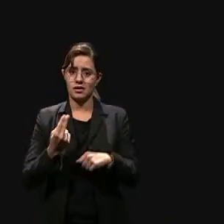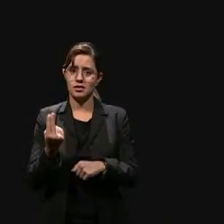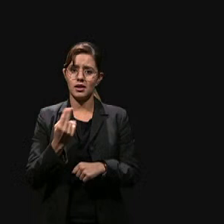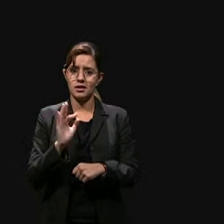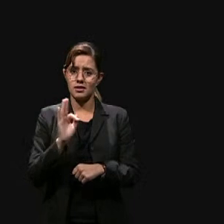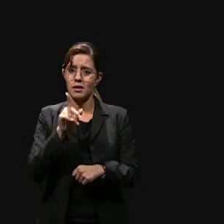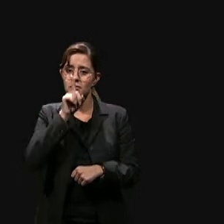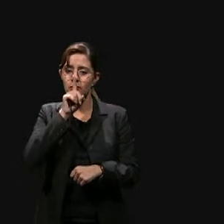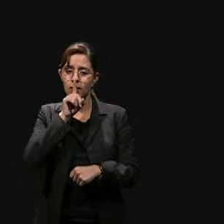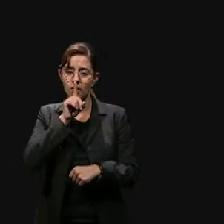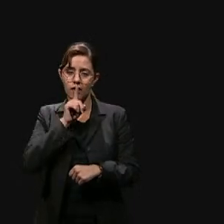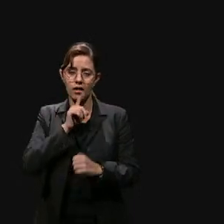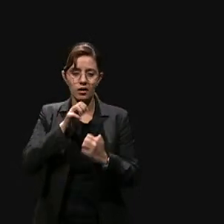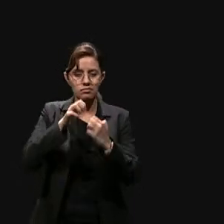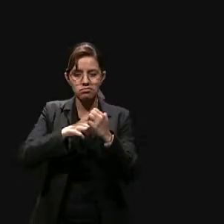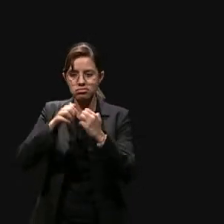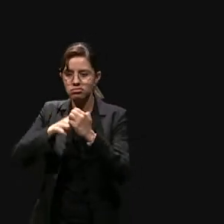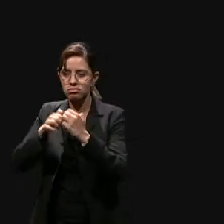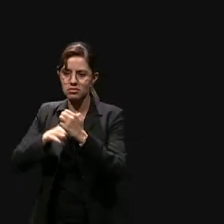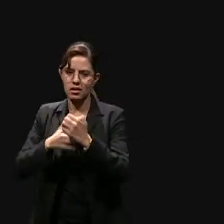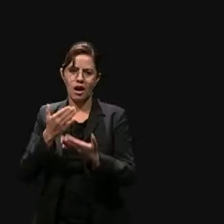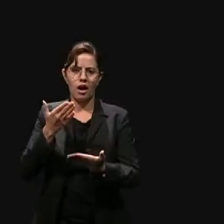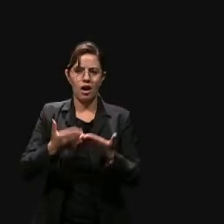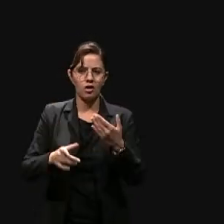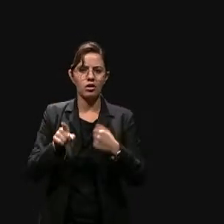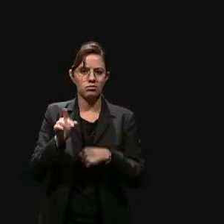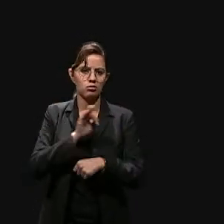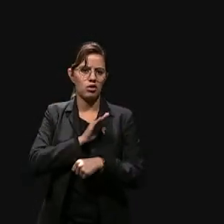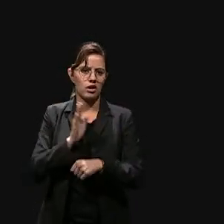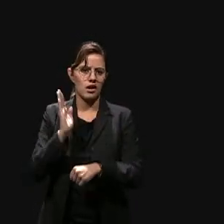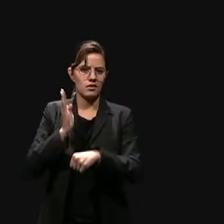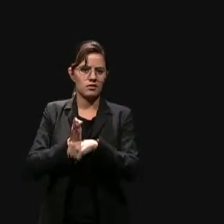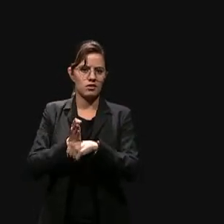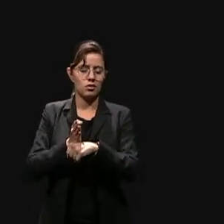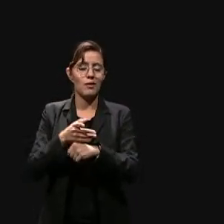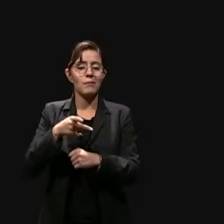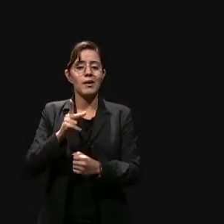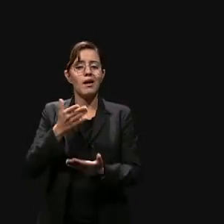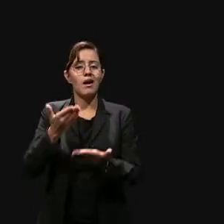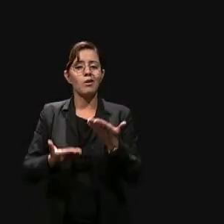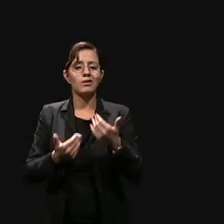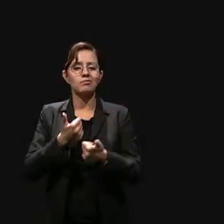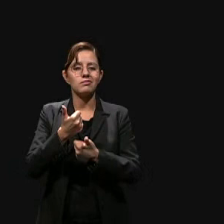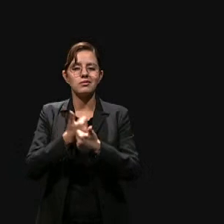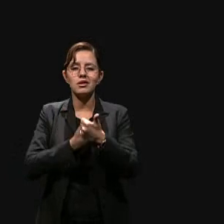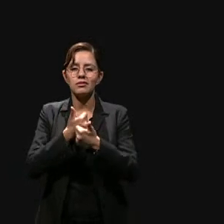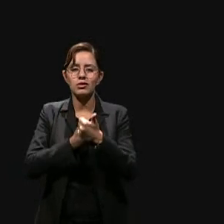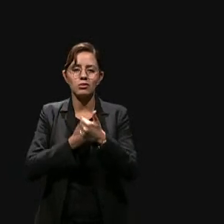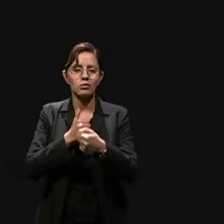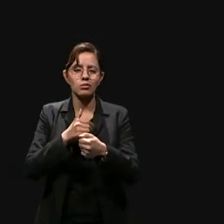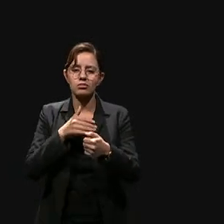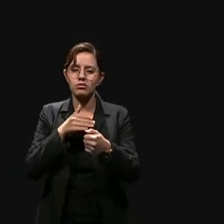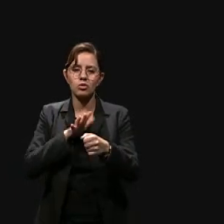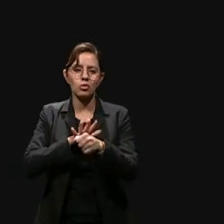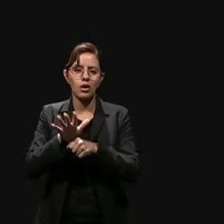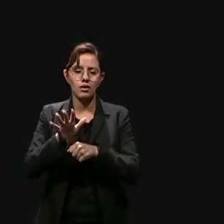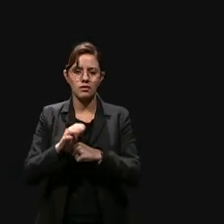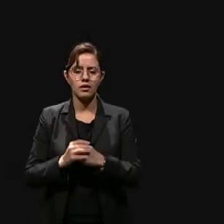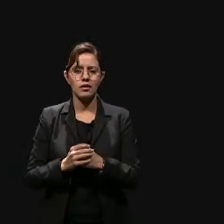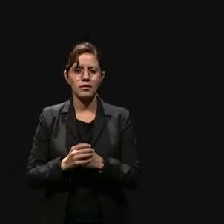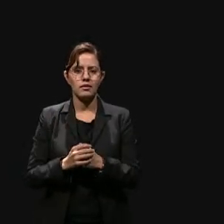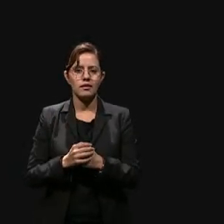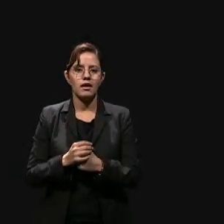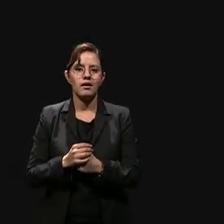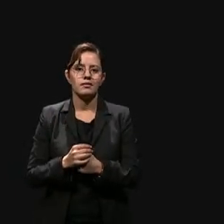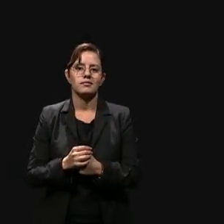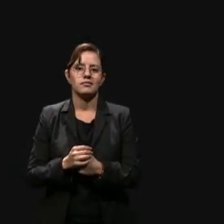not salacious. The truth is sometimes not nearly as interesting as what people can fabricate in their own minds.